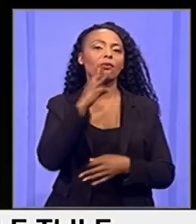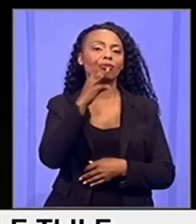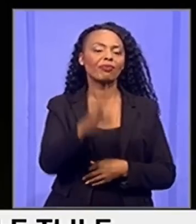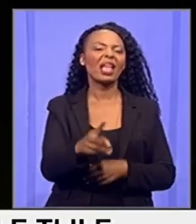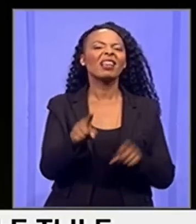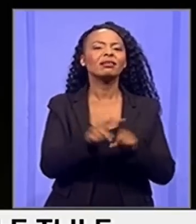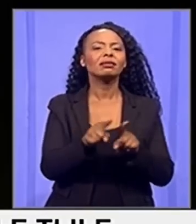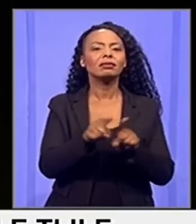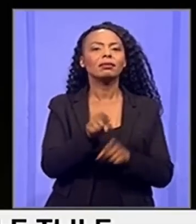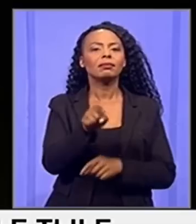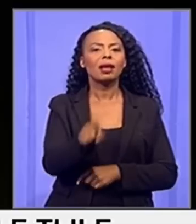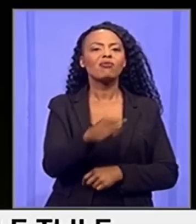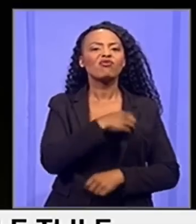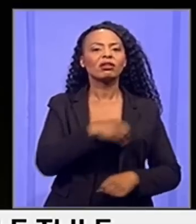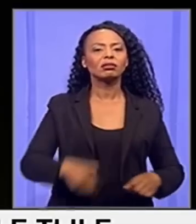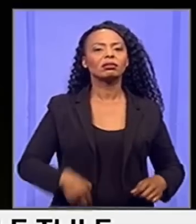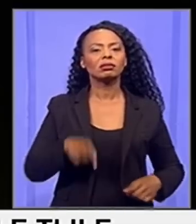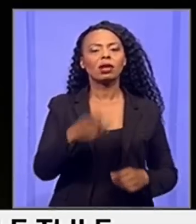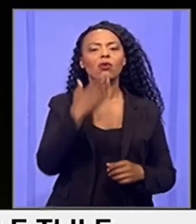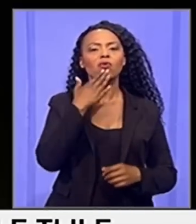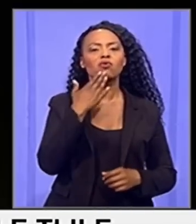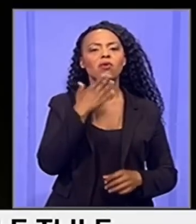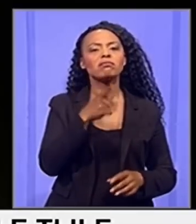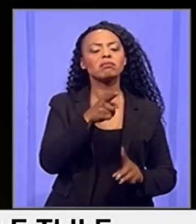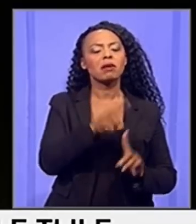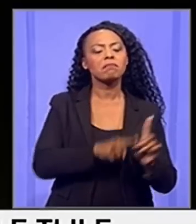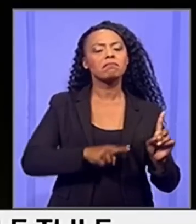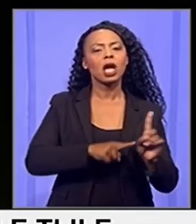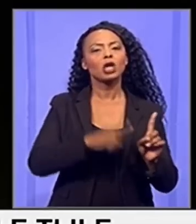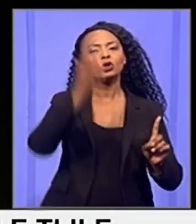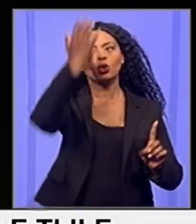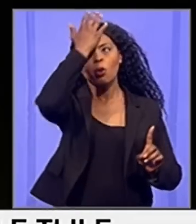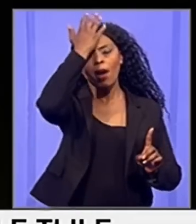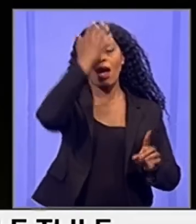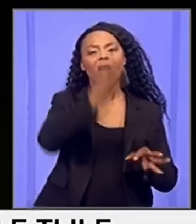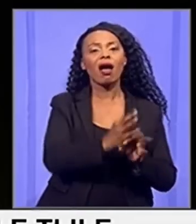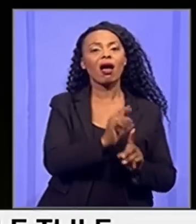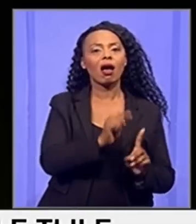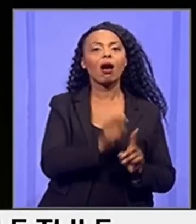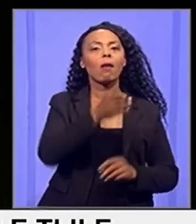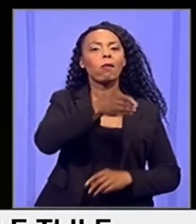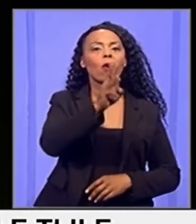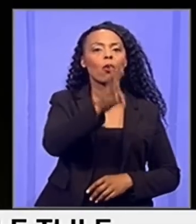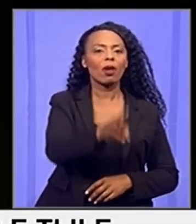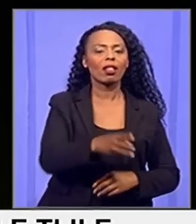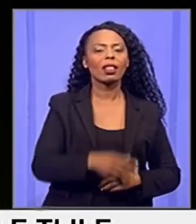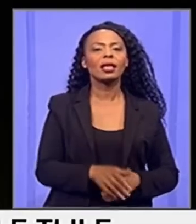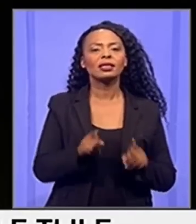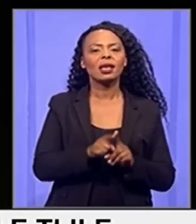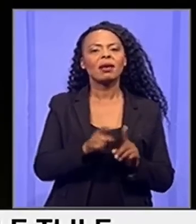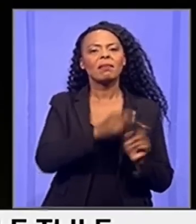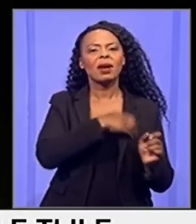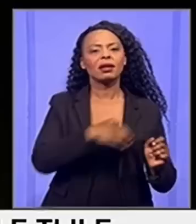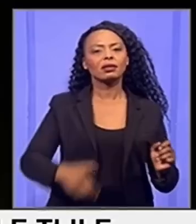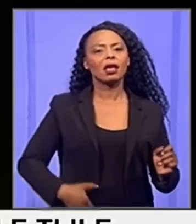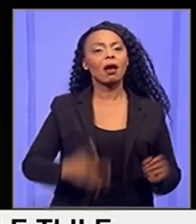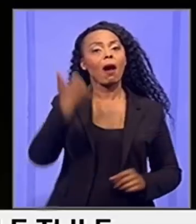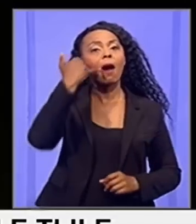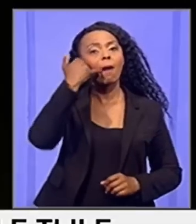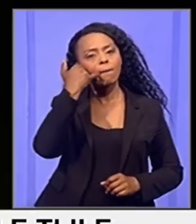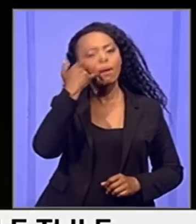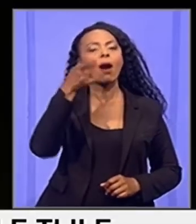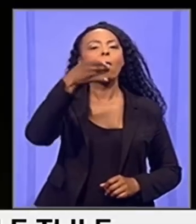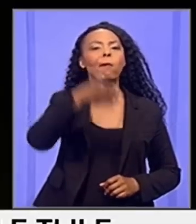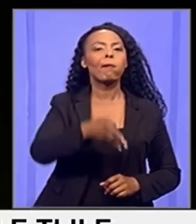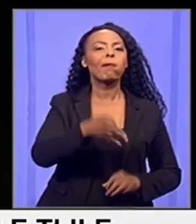go akaretsa le moporesidente wa metlheng re Jacob Zuma mme go ne go na le puo ya gore le ene moporesidente wa maloba re Thabo Mbeki le ene o